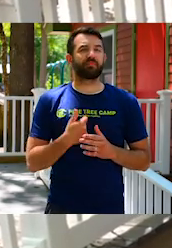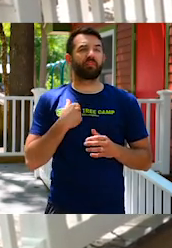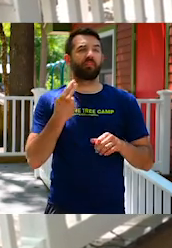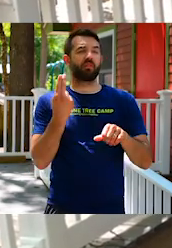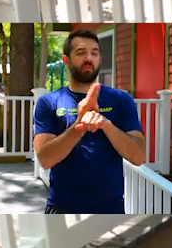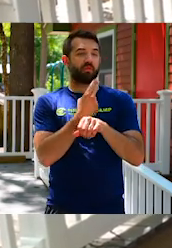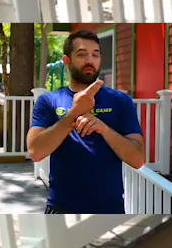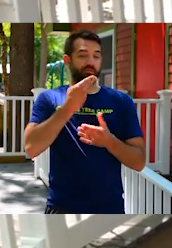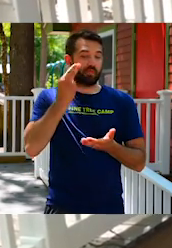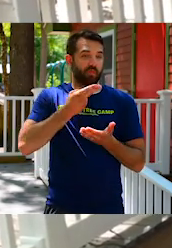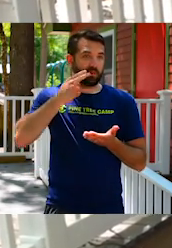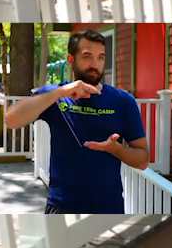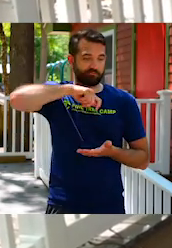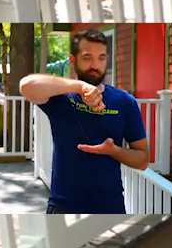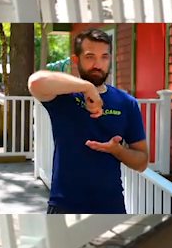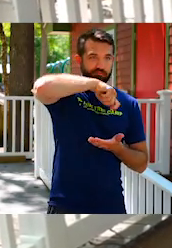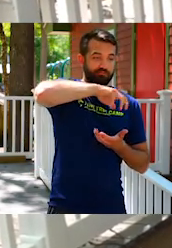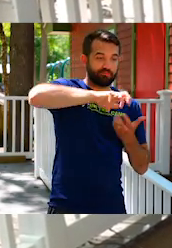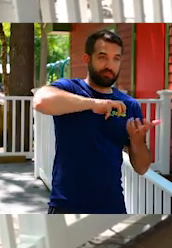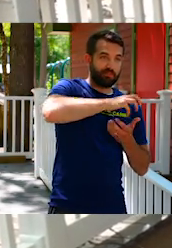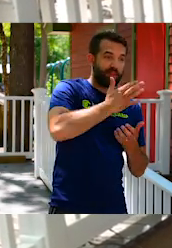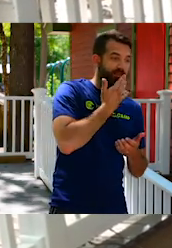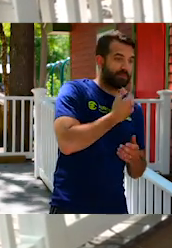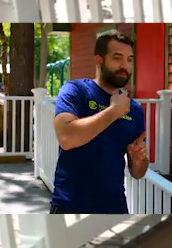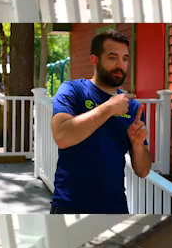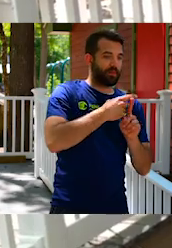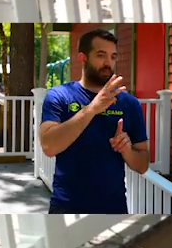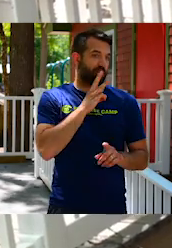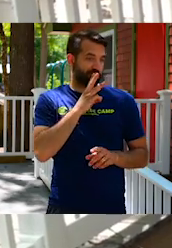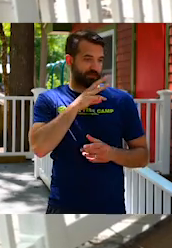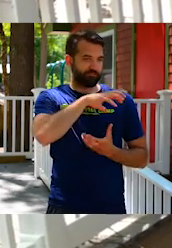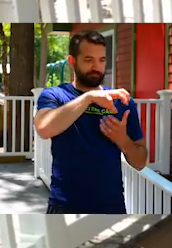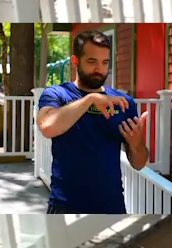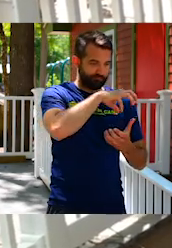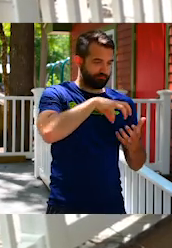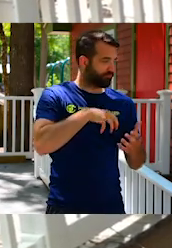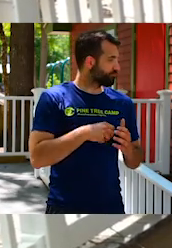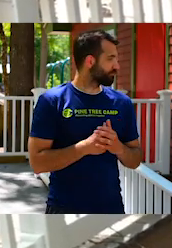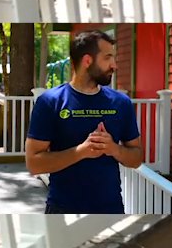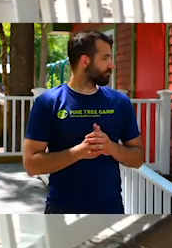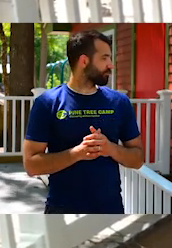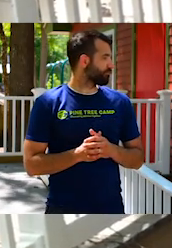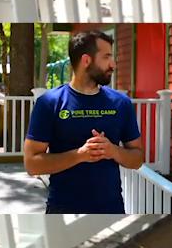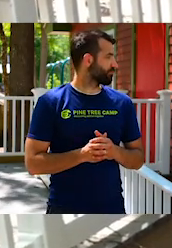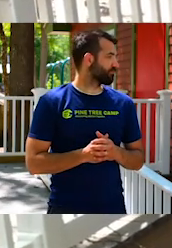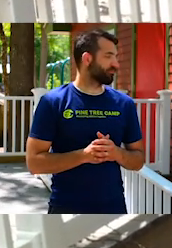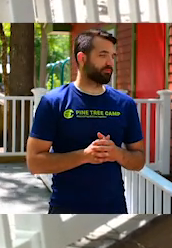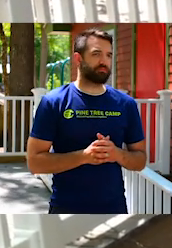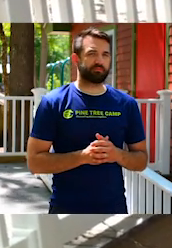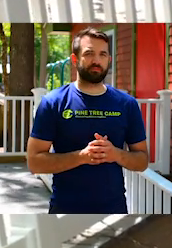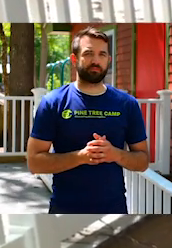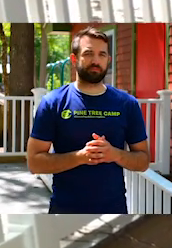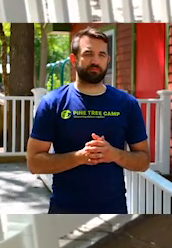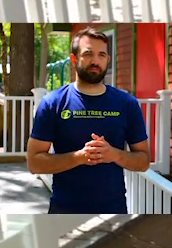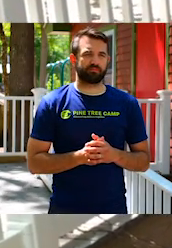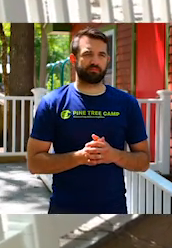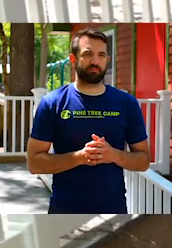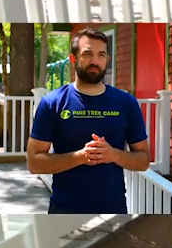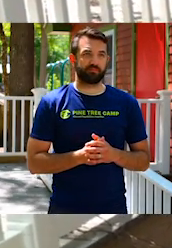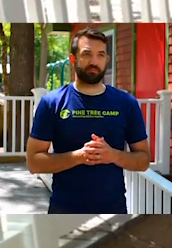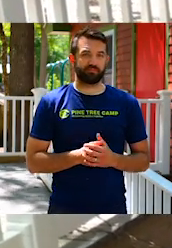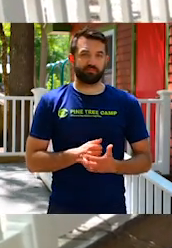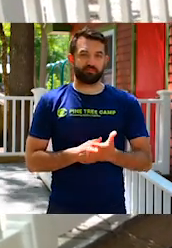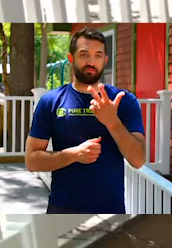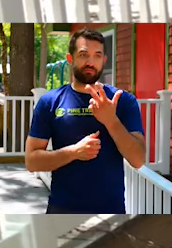could also use a coffee stirrer or anything else you can find. So the first thing you're going to need to do is you're going to lay out your 3